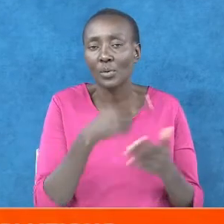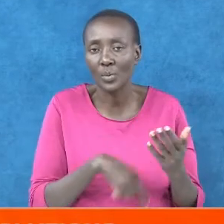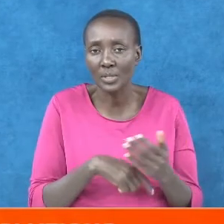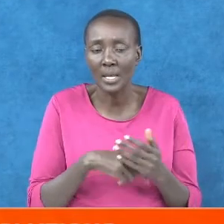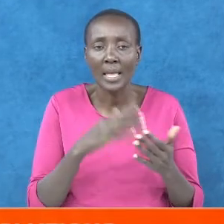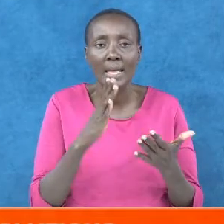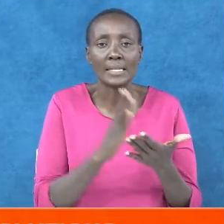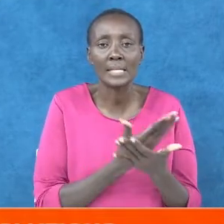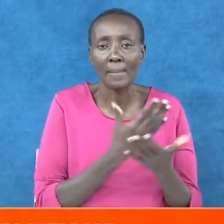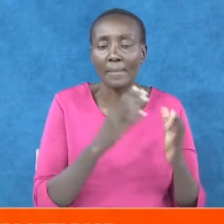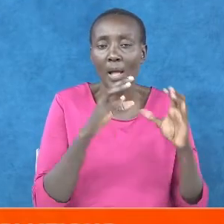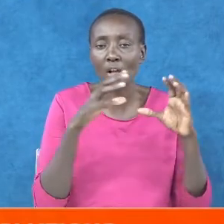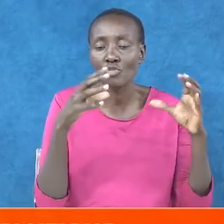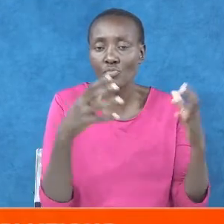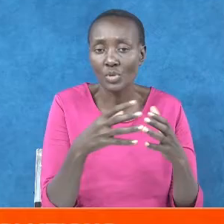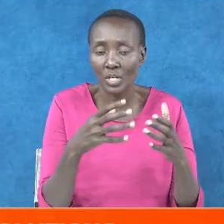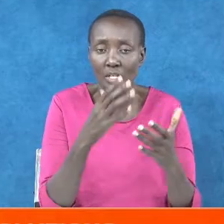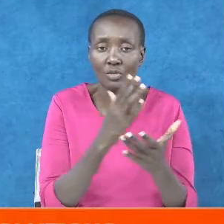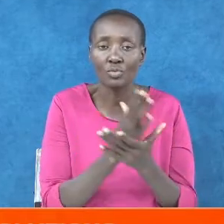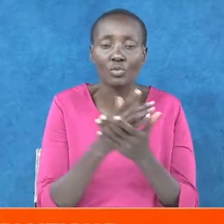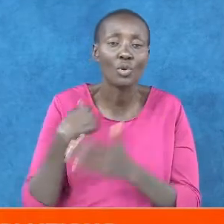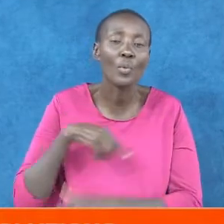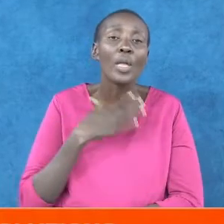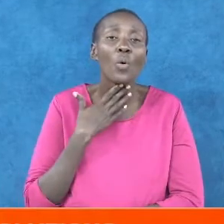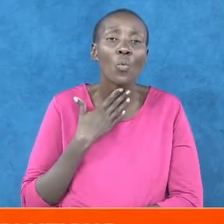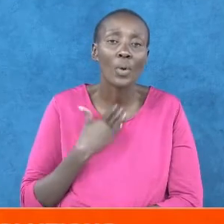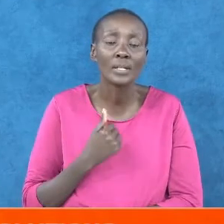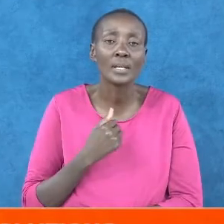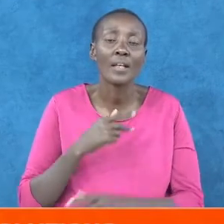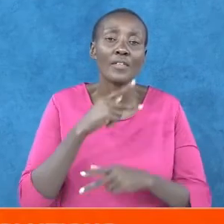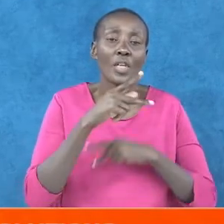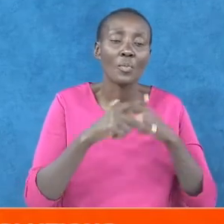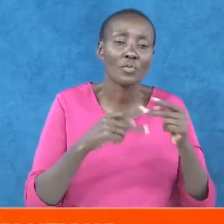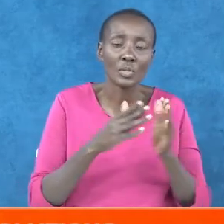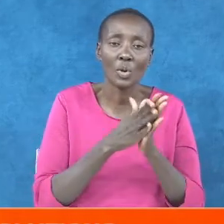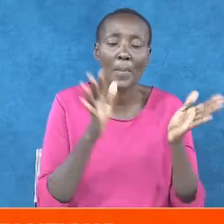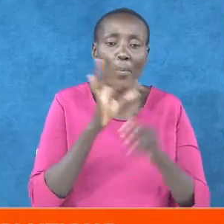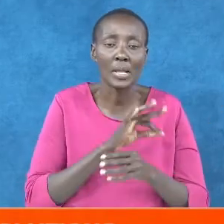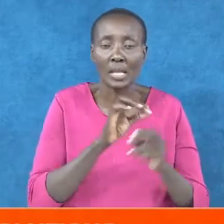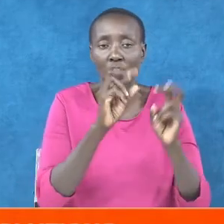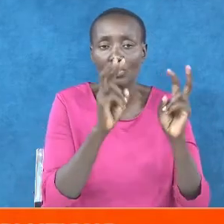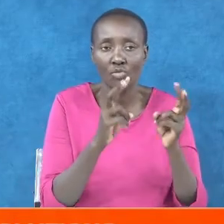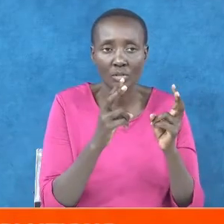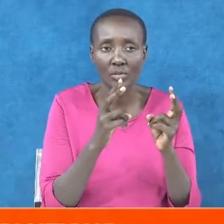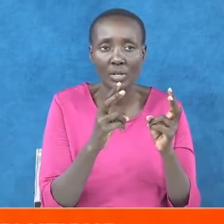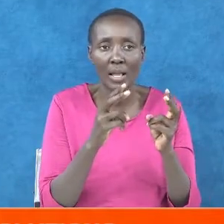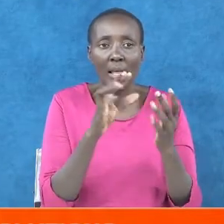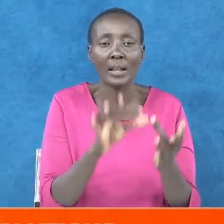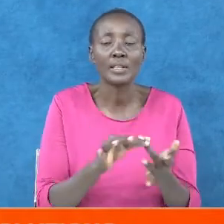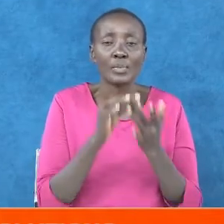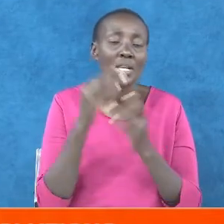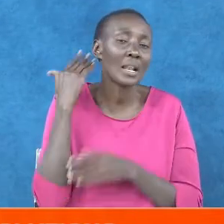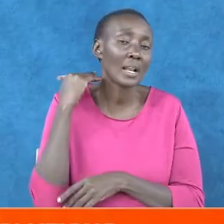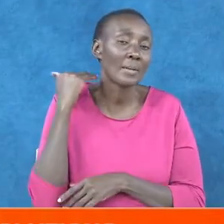some communities, despite the fact that we want the formal process because it's a public interest issue, especially in a